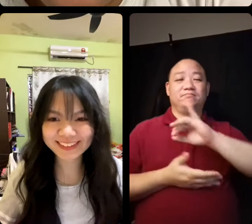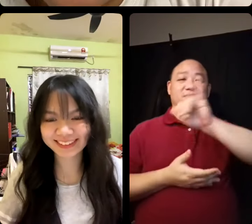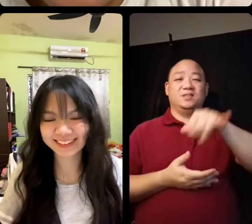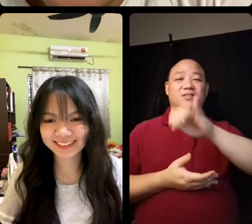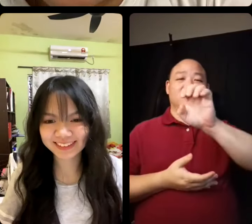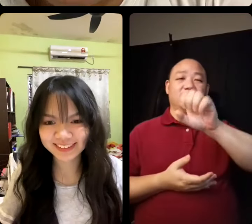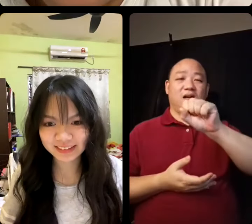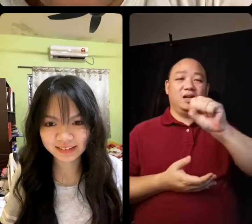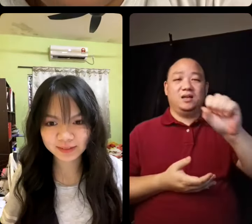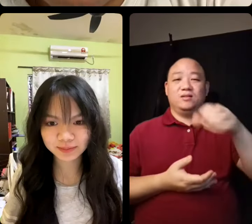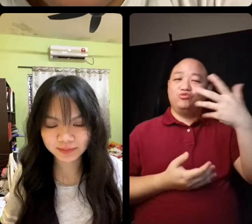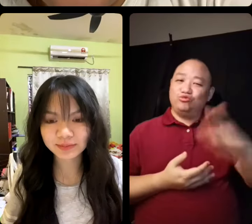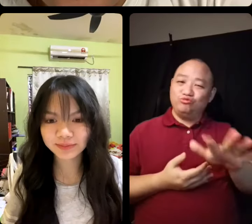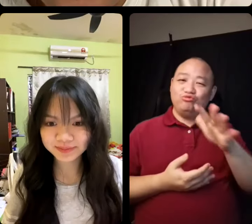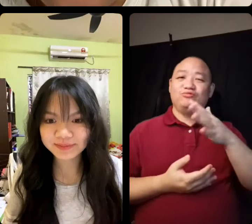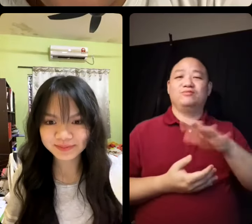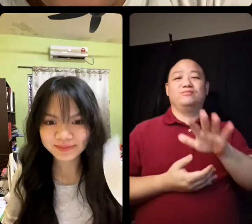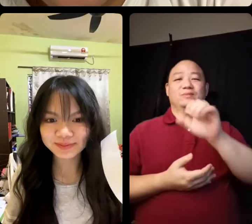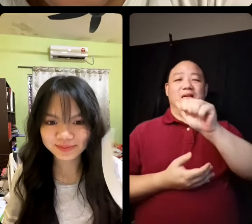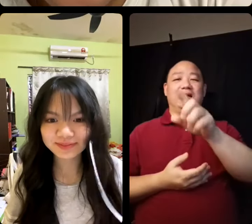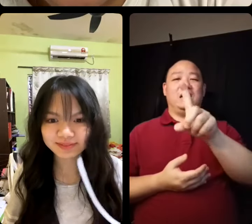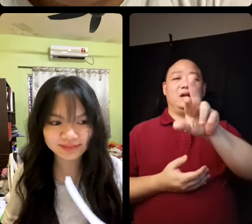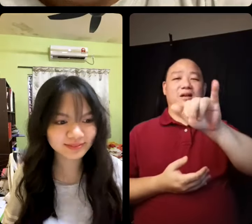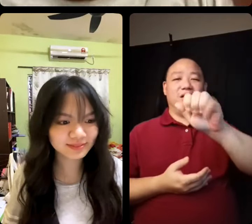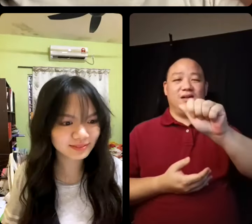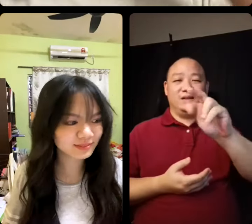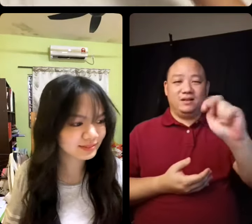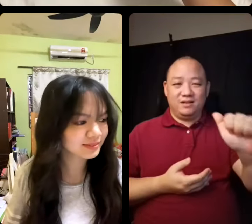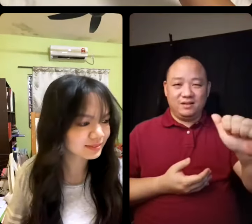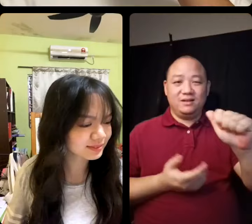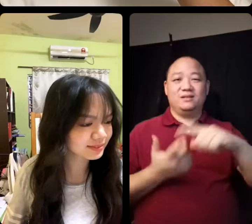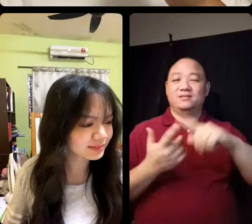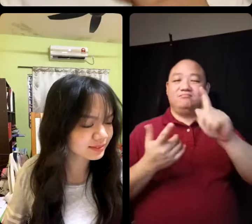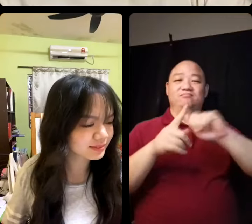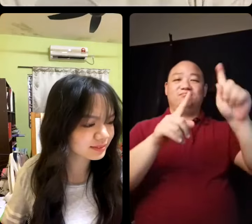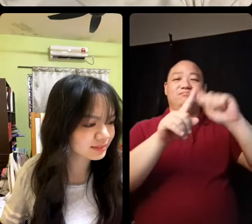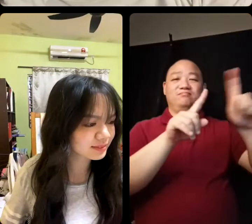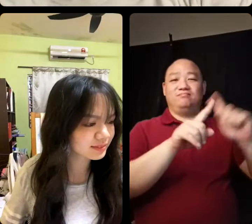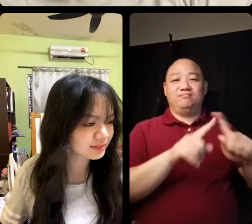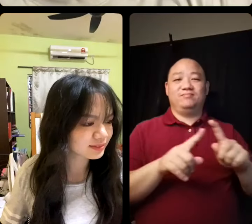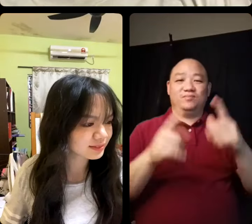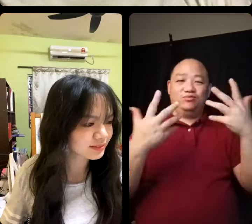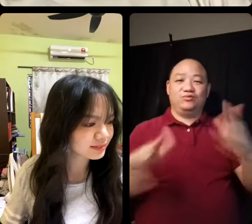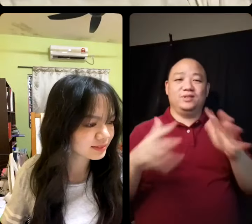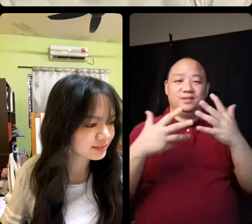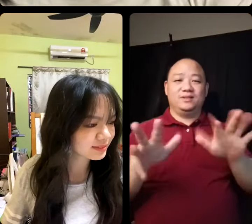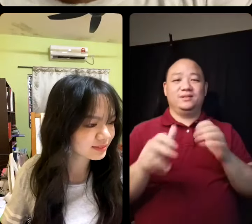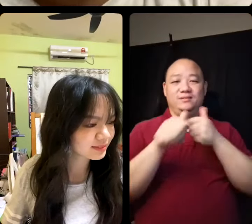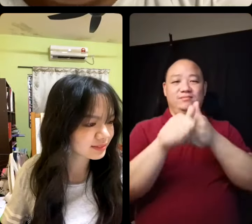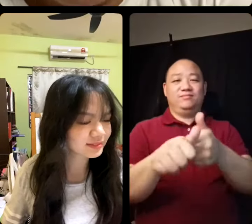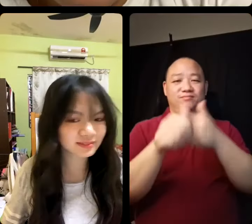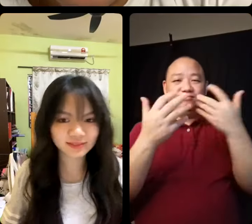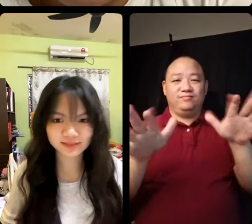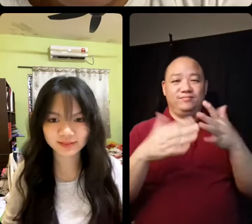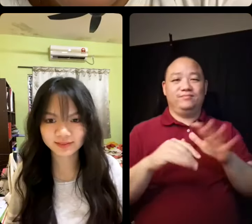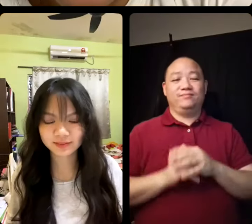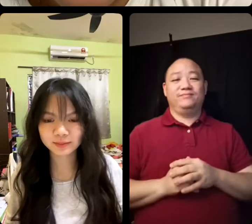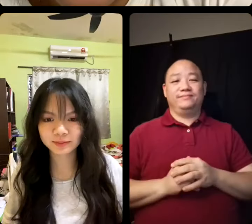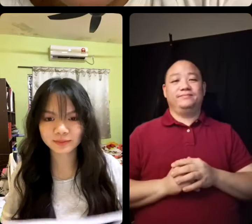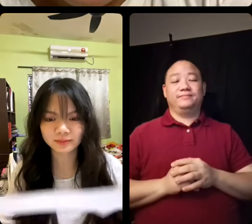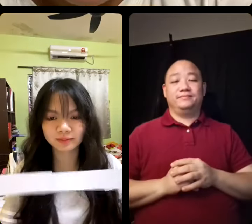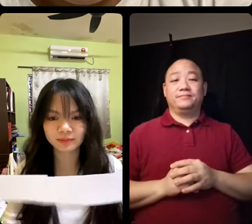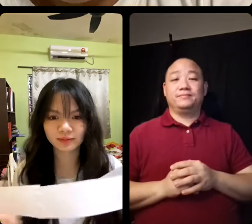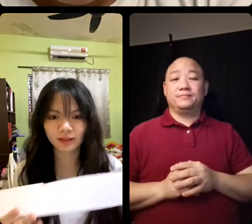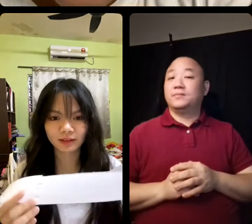and Ariana as well. Philia, Gayatri as well. Great job, everyone. So yes, if you are not